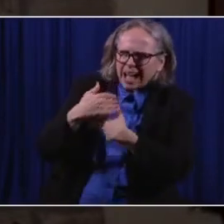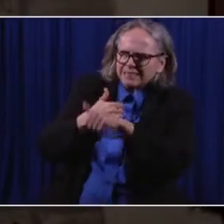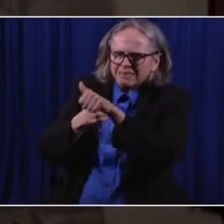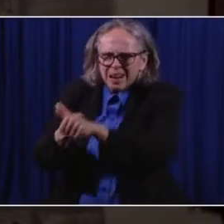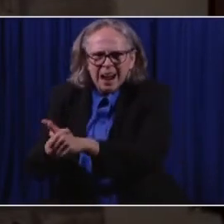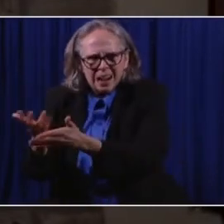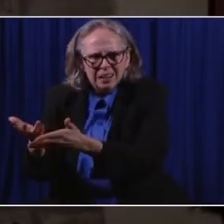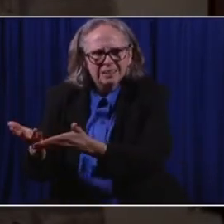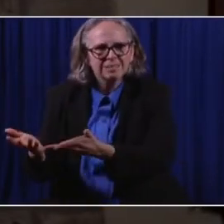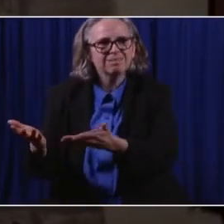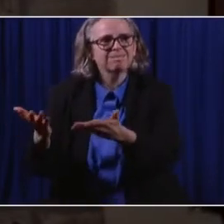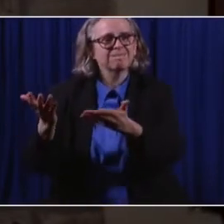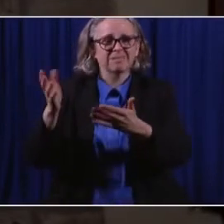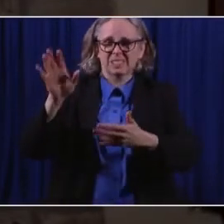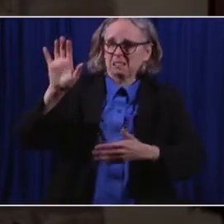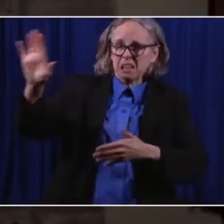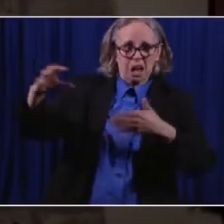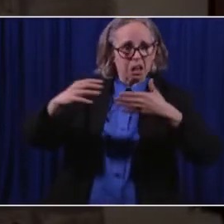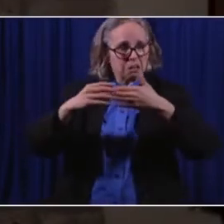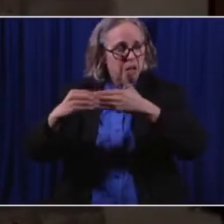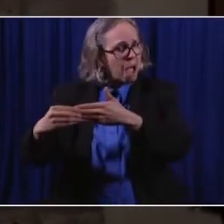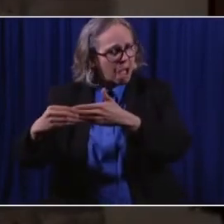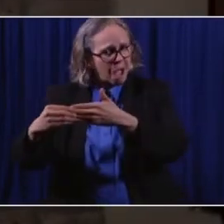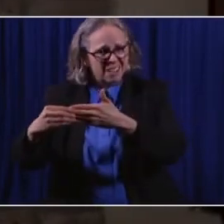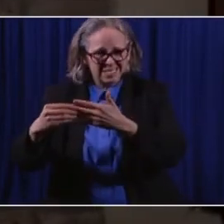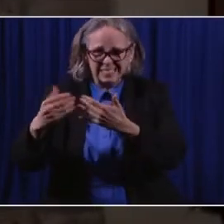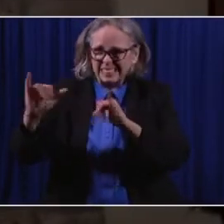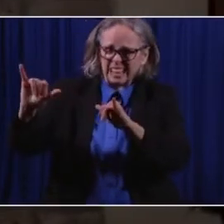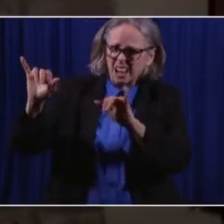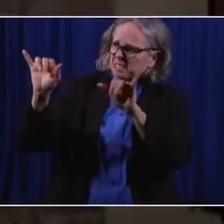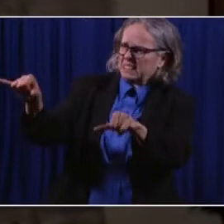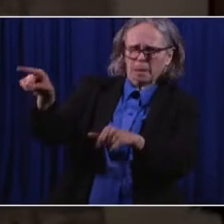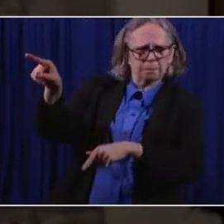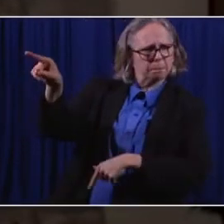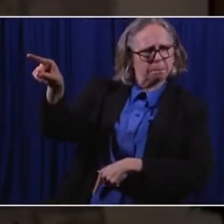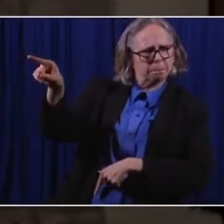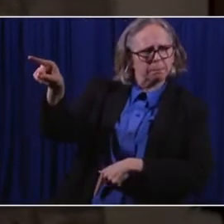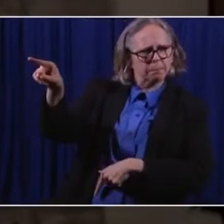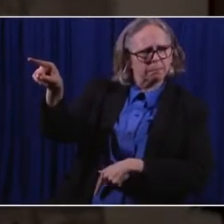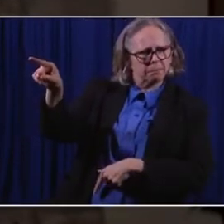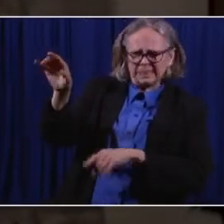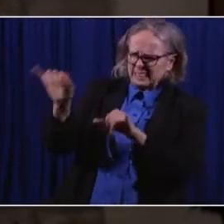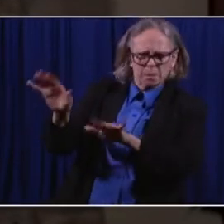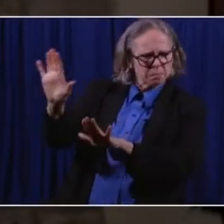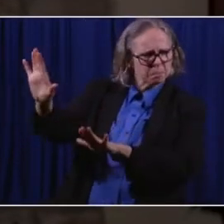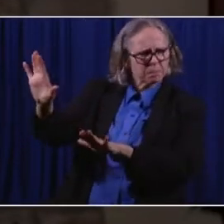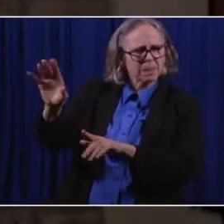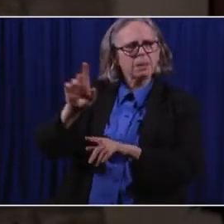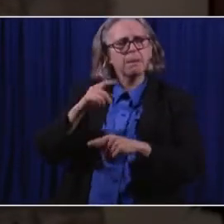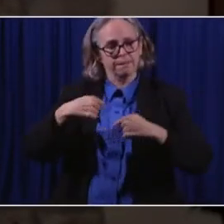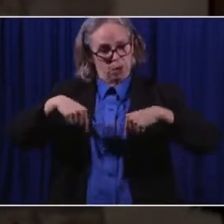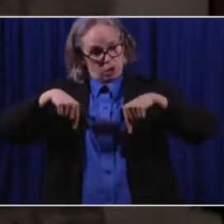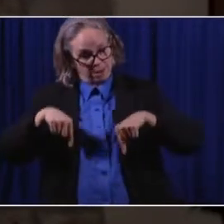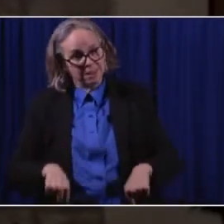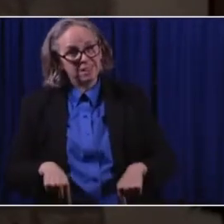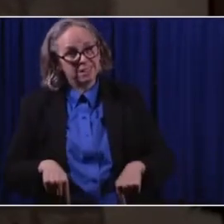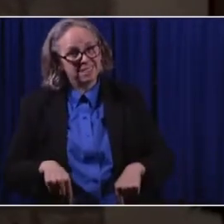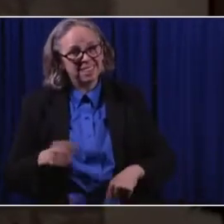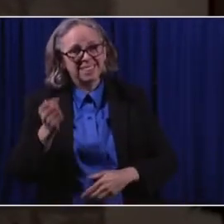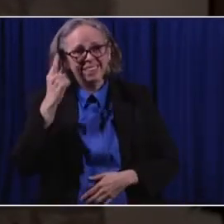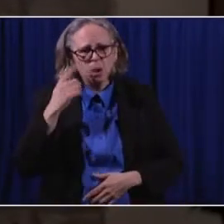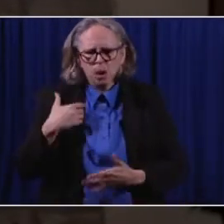still is that. It's changed a little bit, but still is essentially that. But based on the data we now